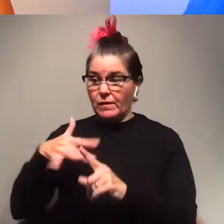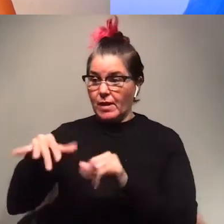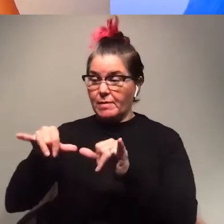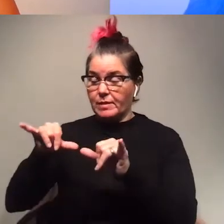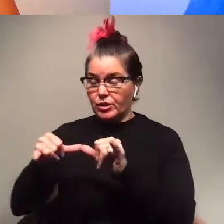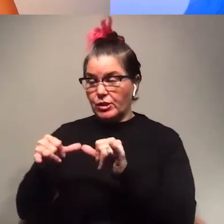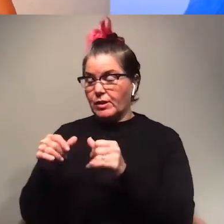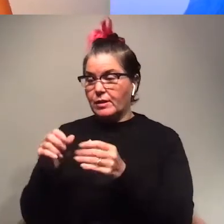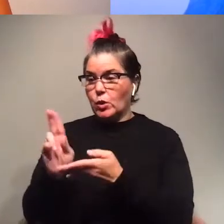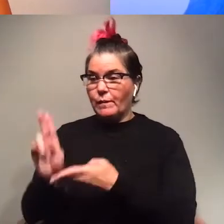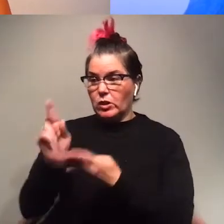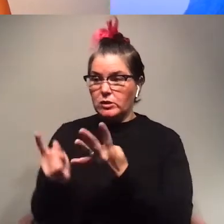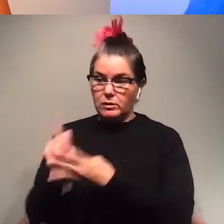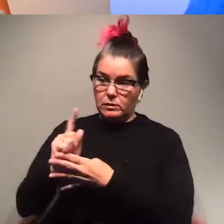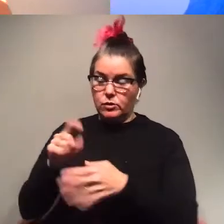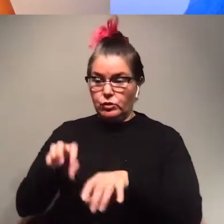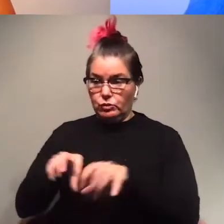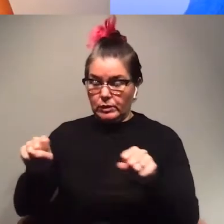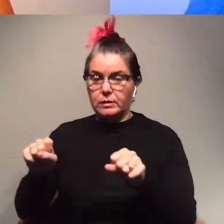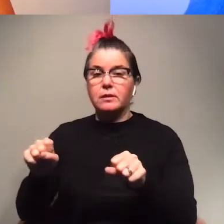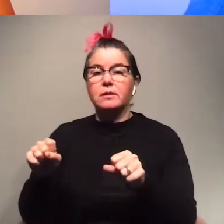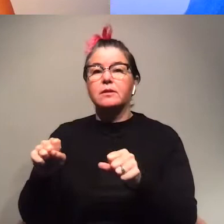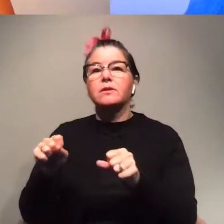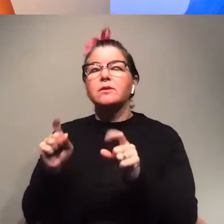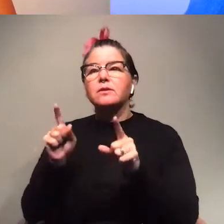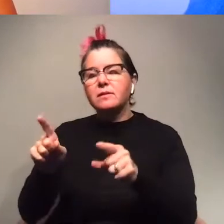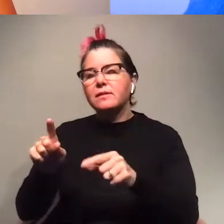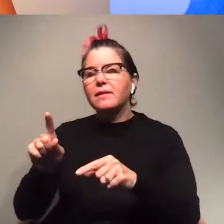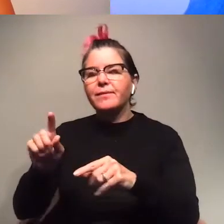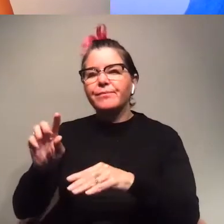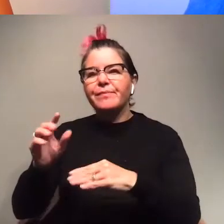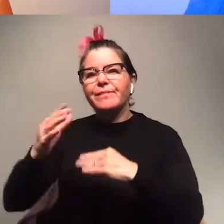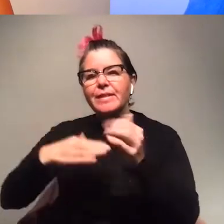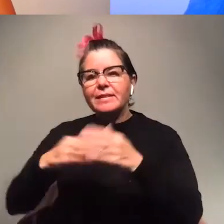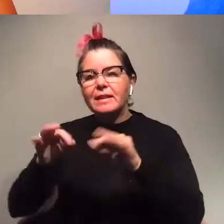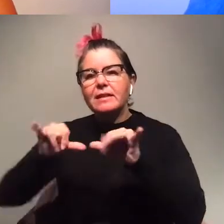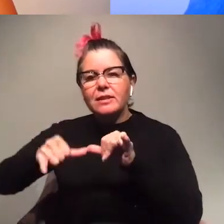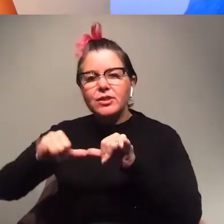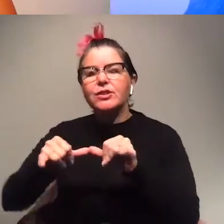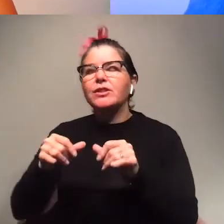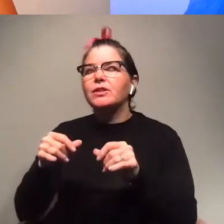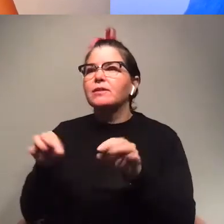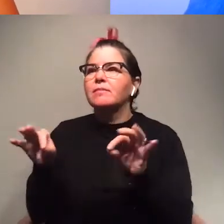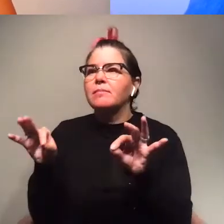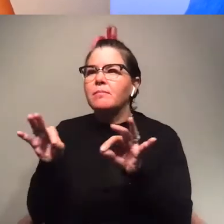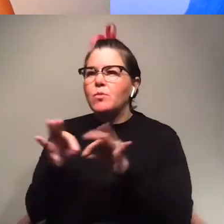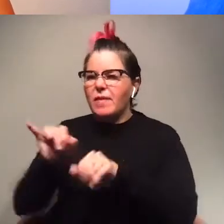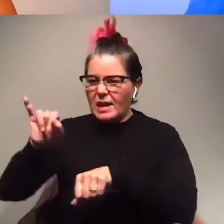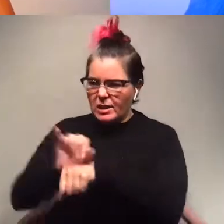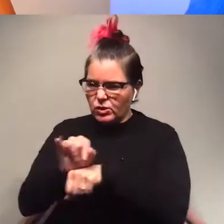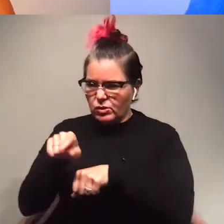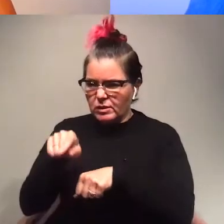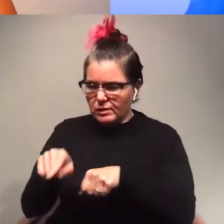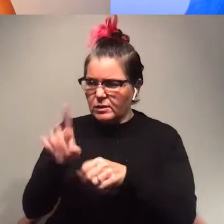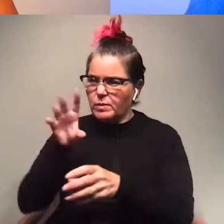undergraduate degree, you go into becoming like a facilities engineer, where you make sure that like the industry is, you know,